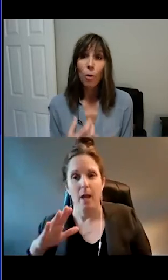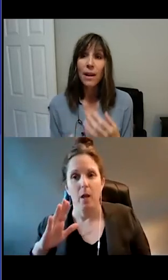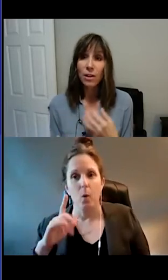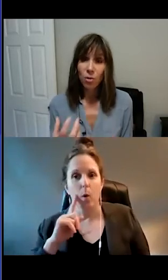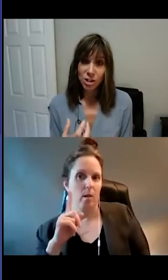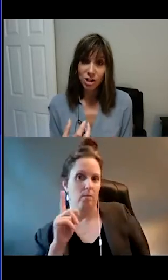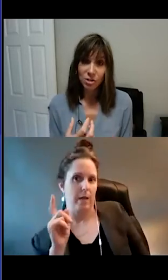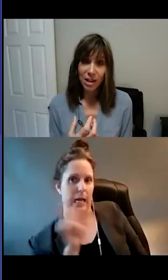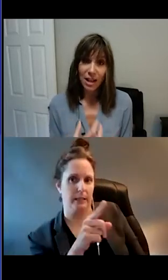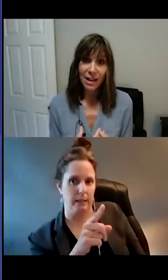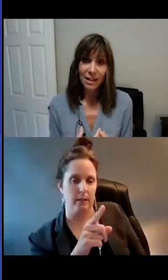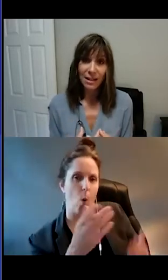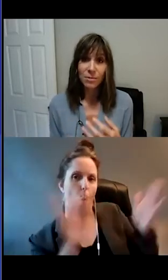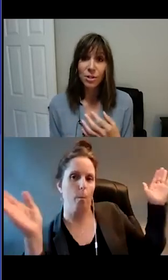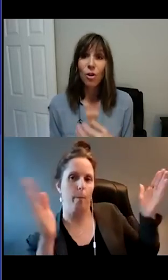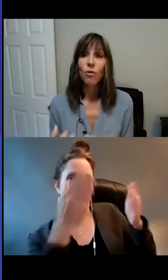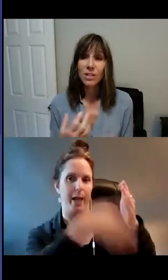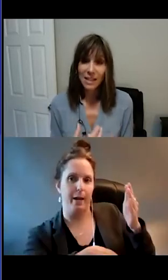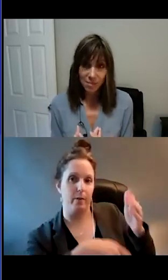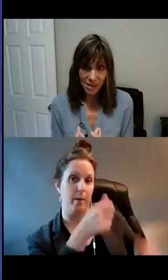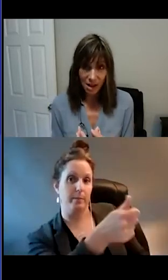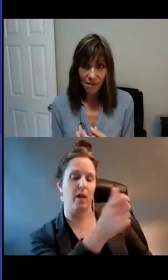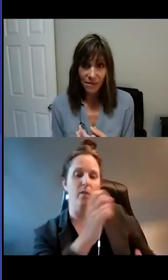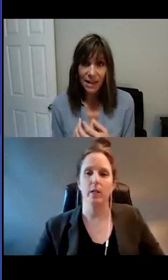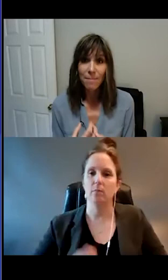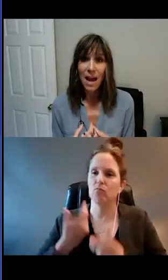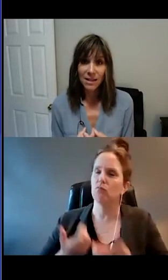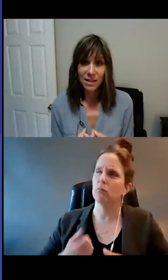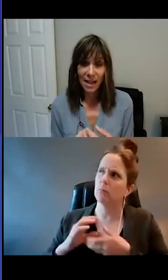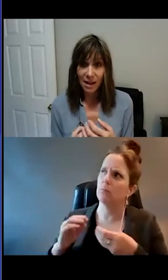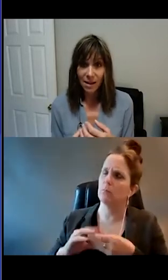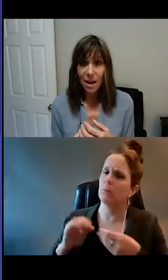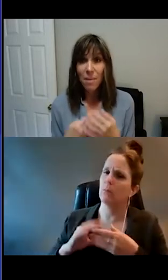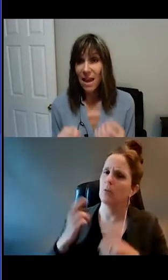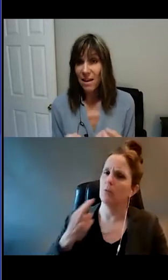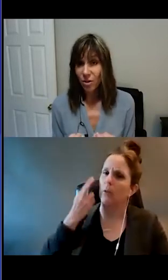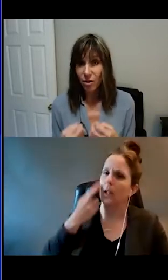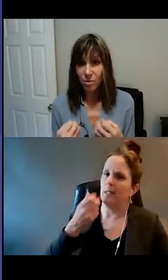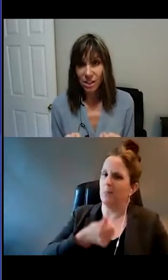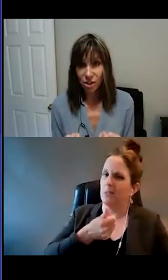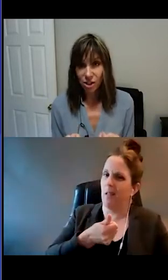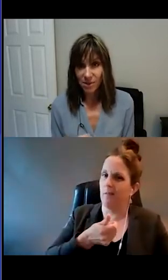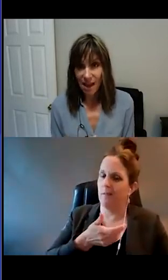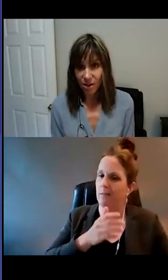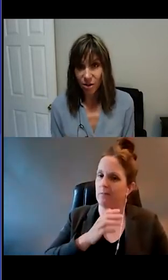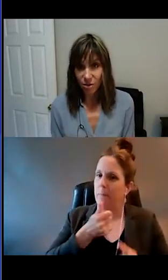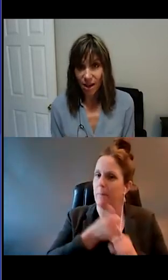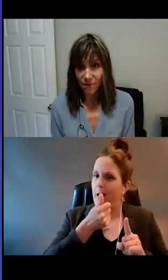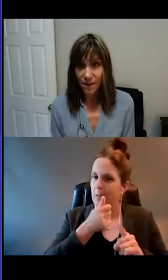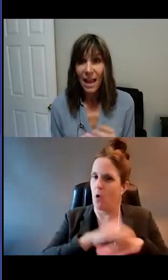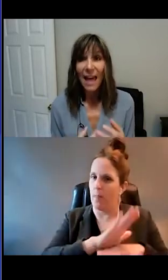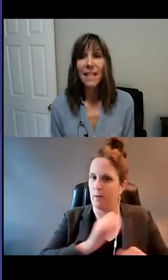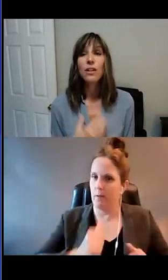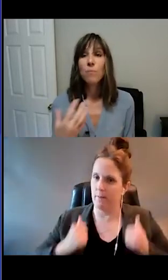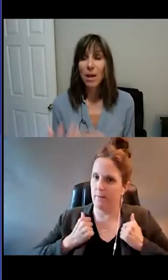ask open-ended questions so that client can come to their own assessment of the impact that that behavior or relationship is having on their